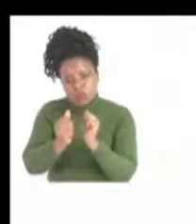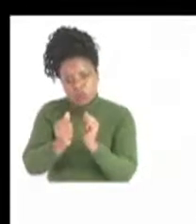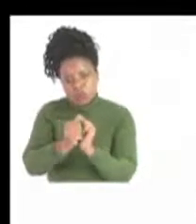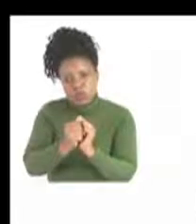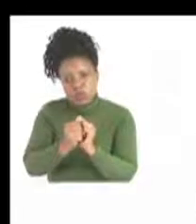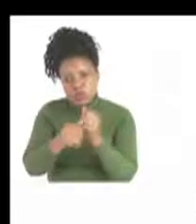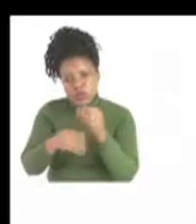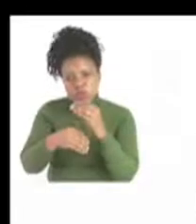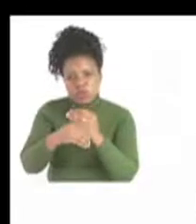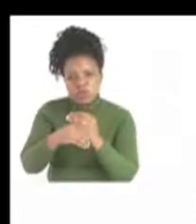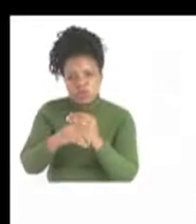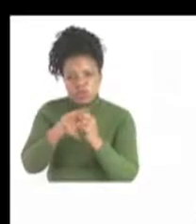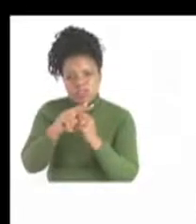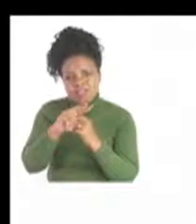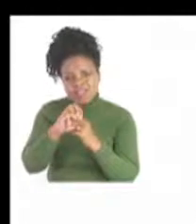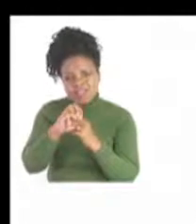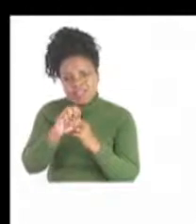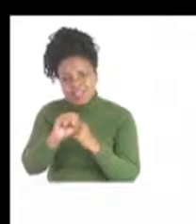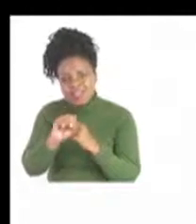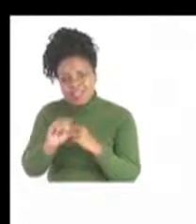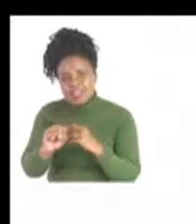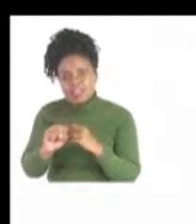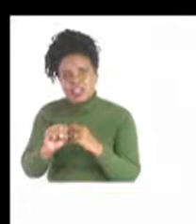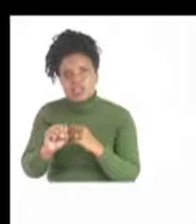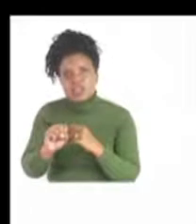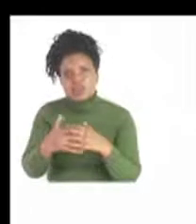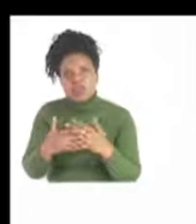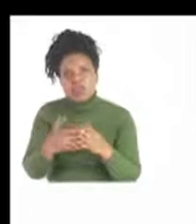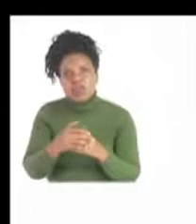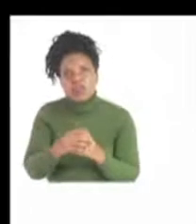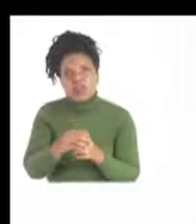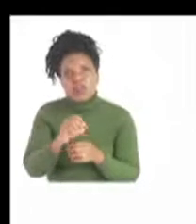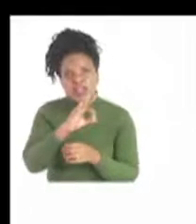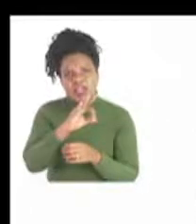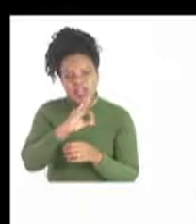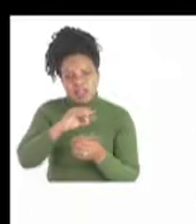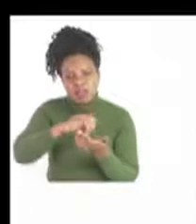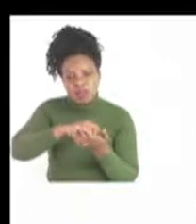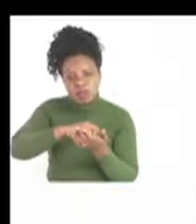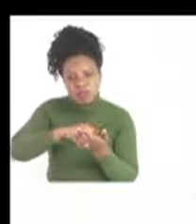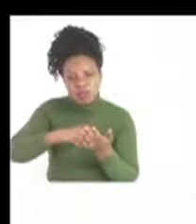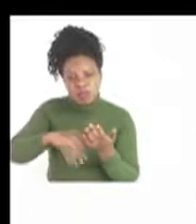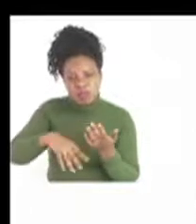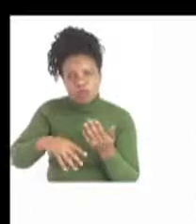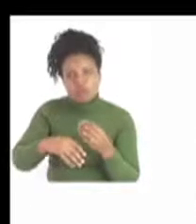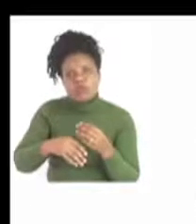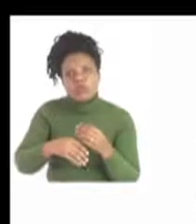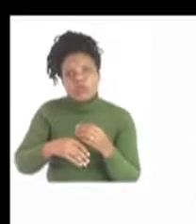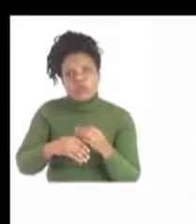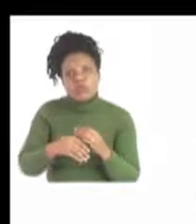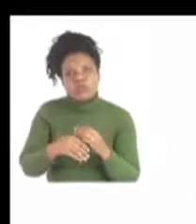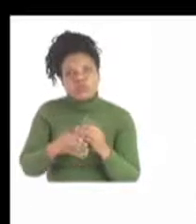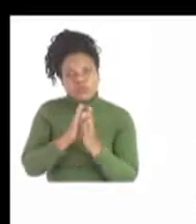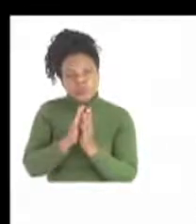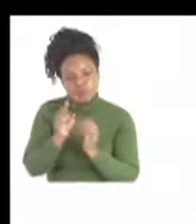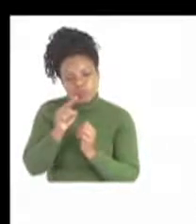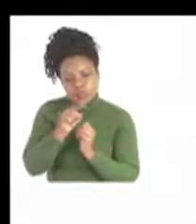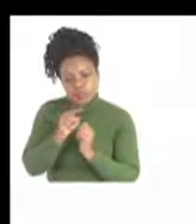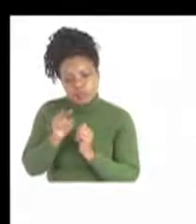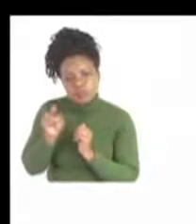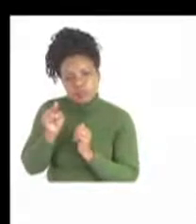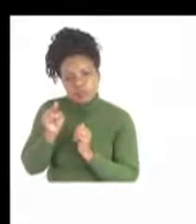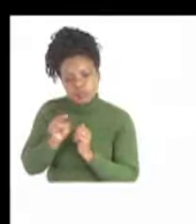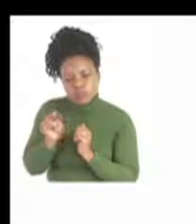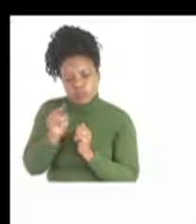onto the sleigh, and all the children around the world were trying to sleep, making themselves overexcited with